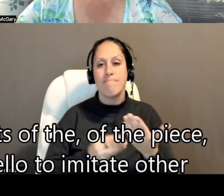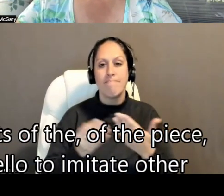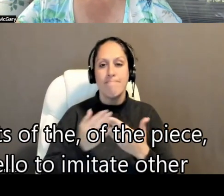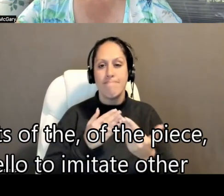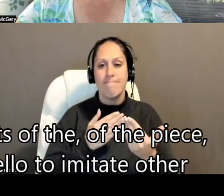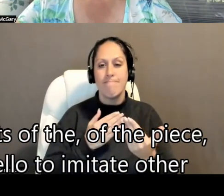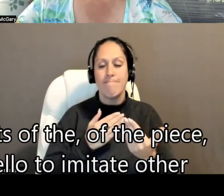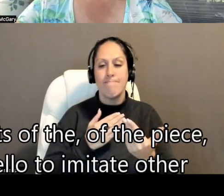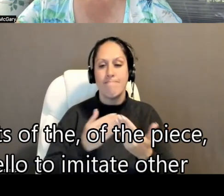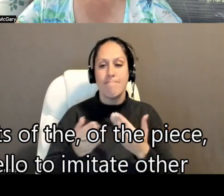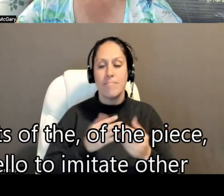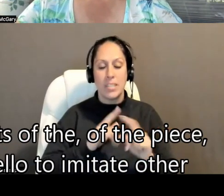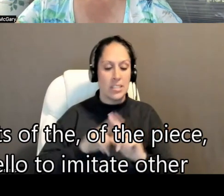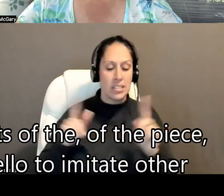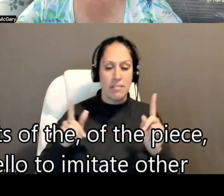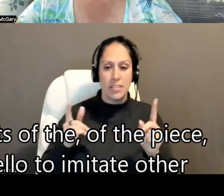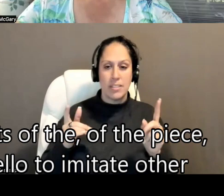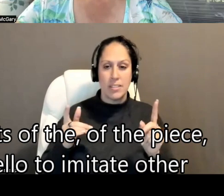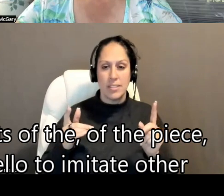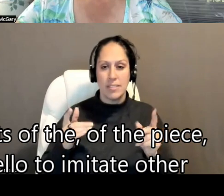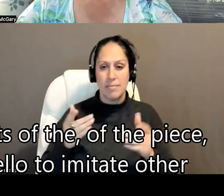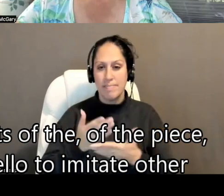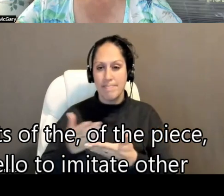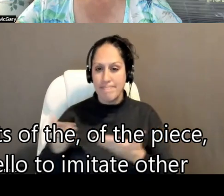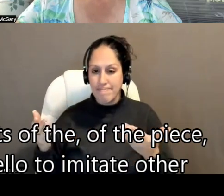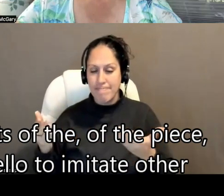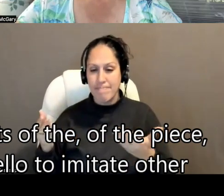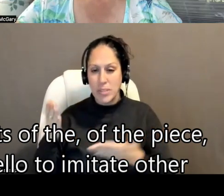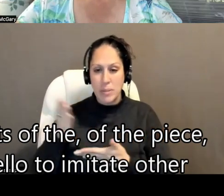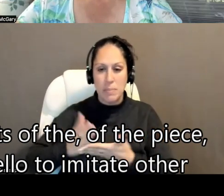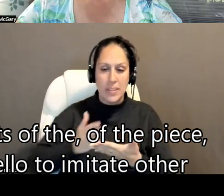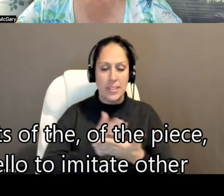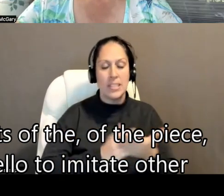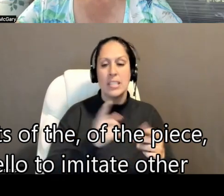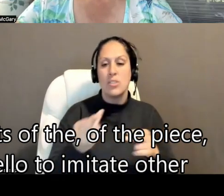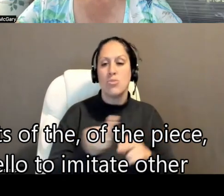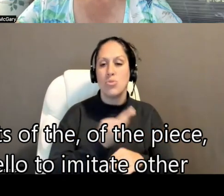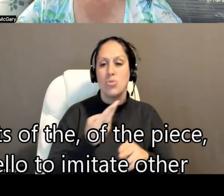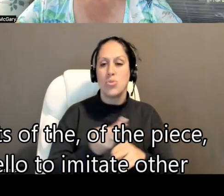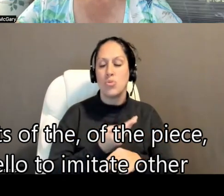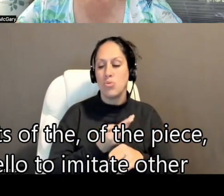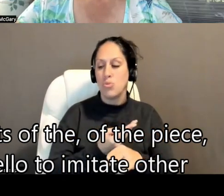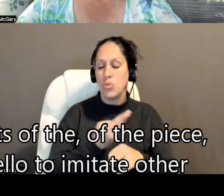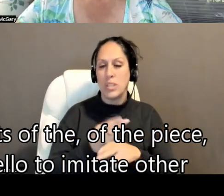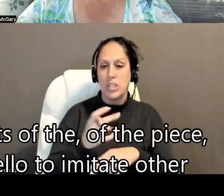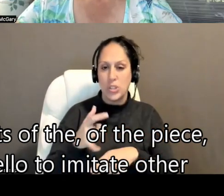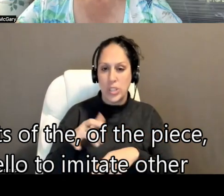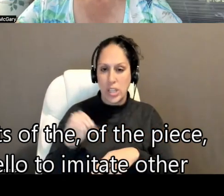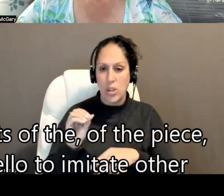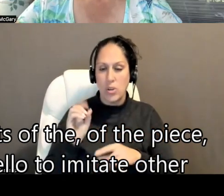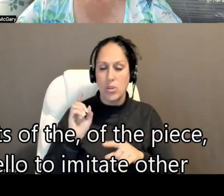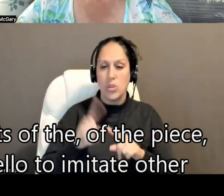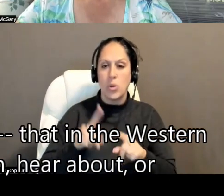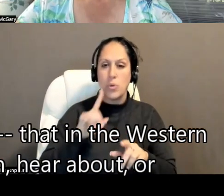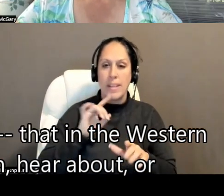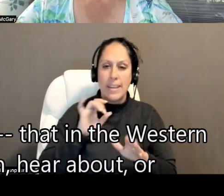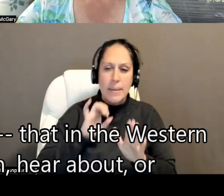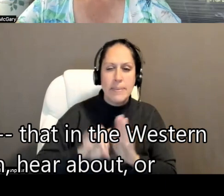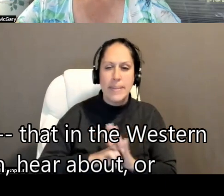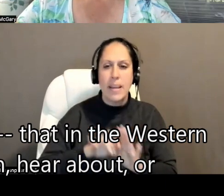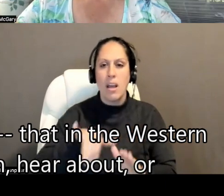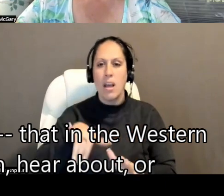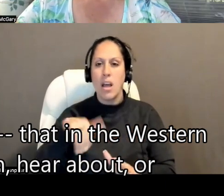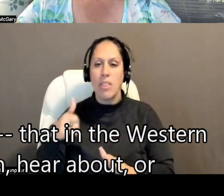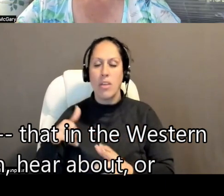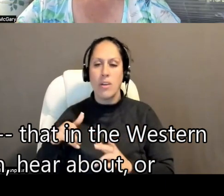Even in other movements of the piece, he's using the cello to imitate other